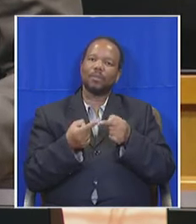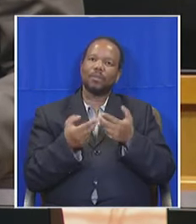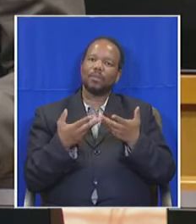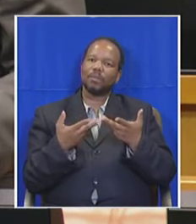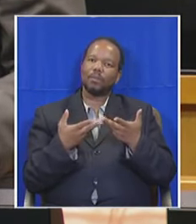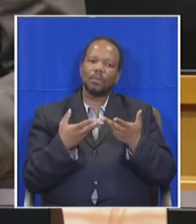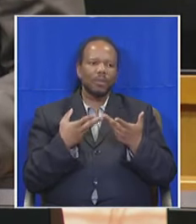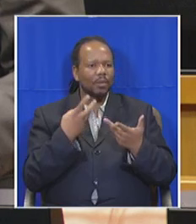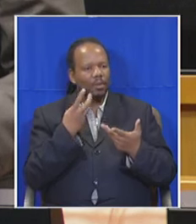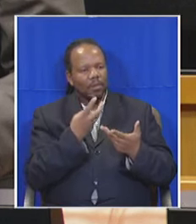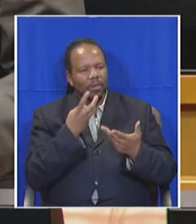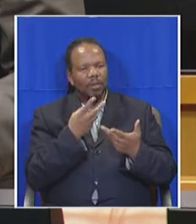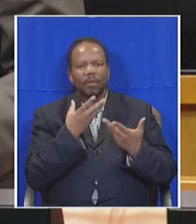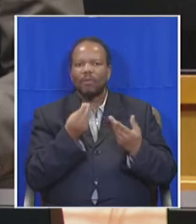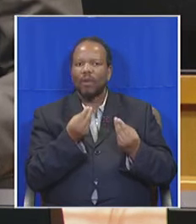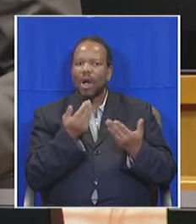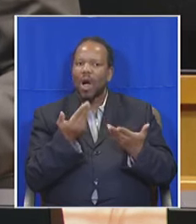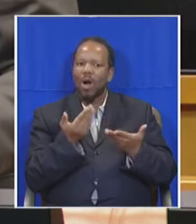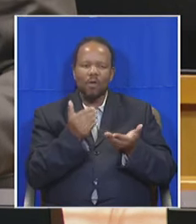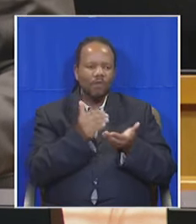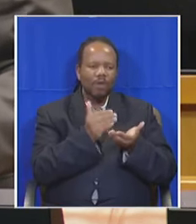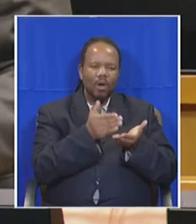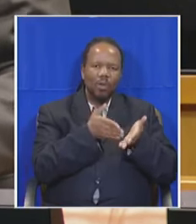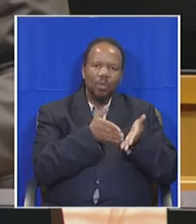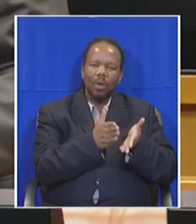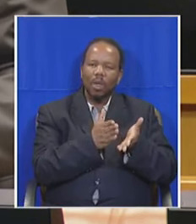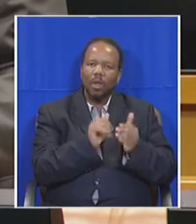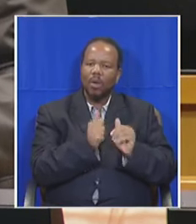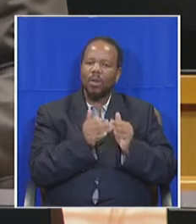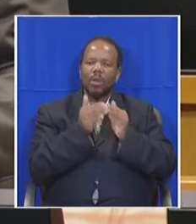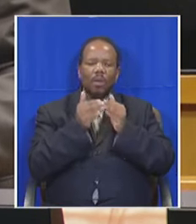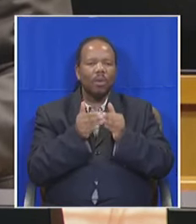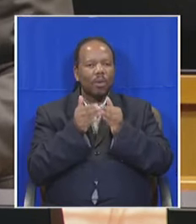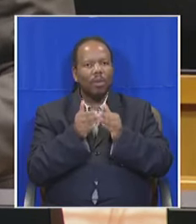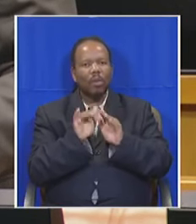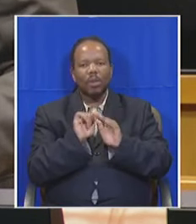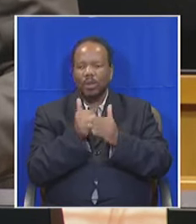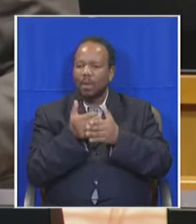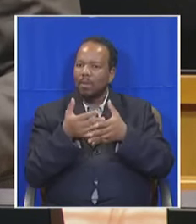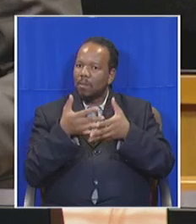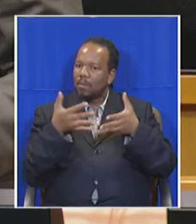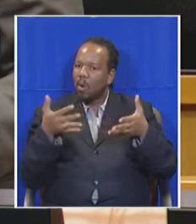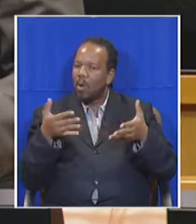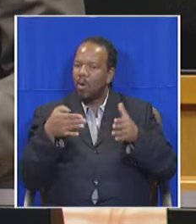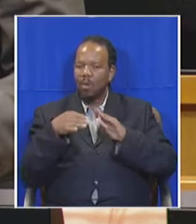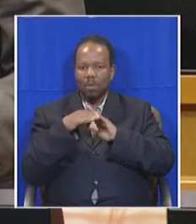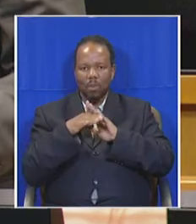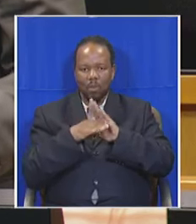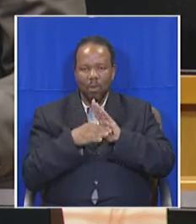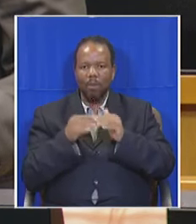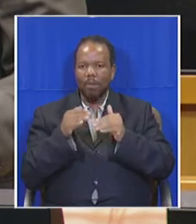model for the ocean economy in the context of the great need to expand our economy and to create more